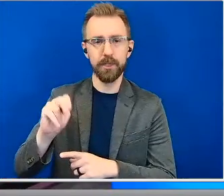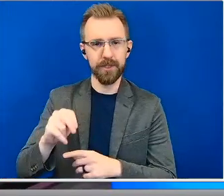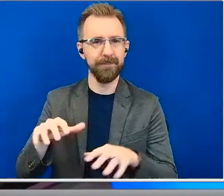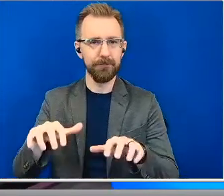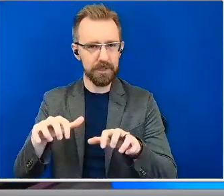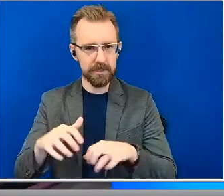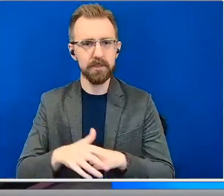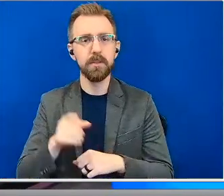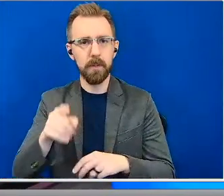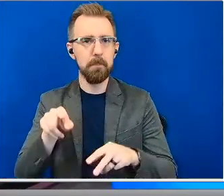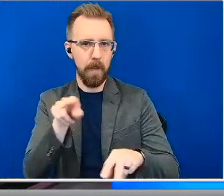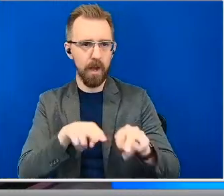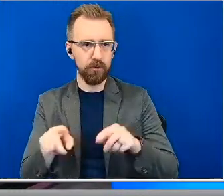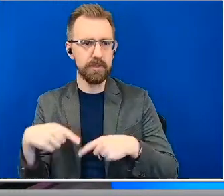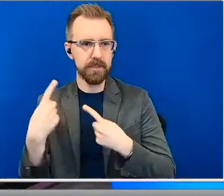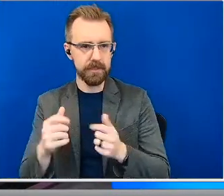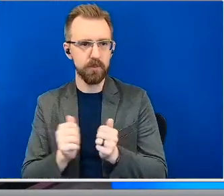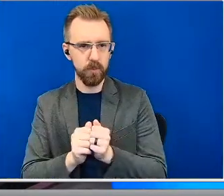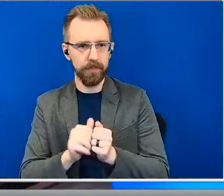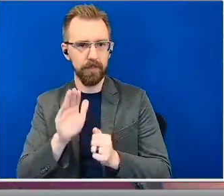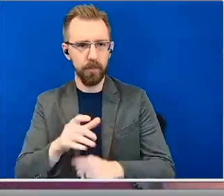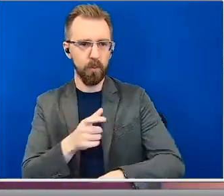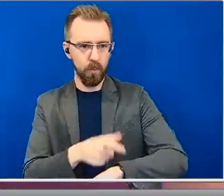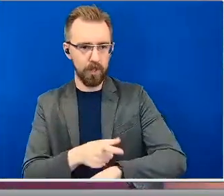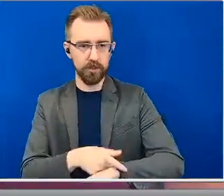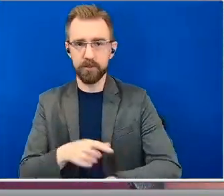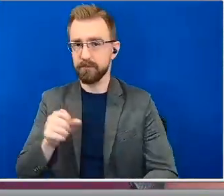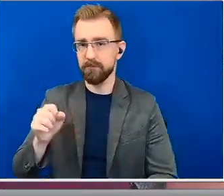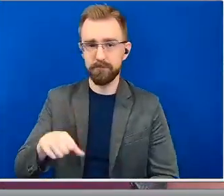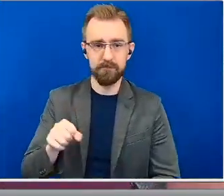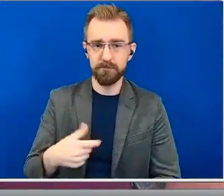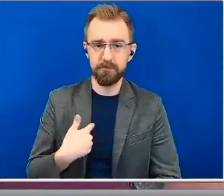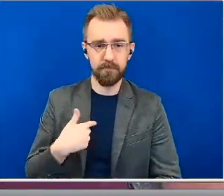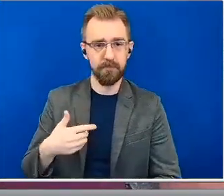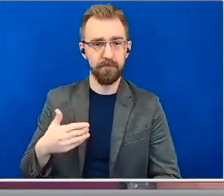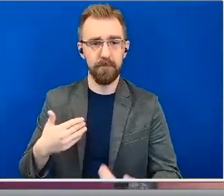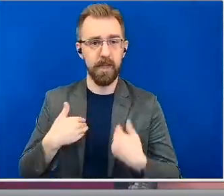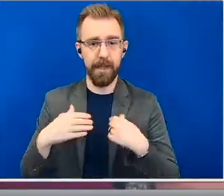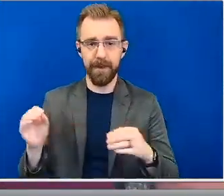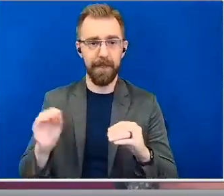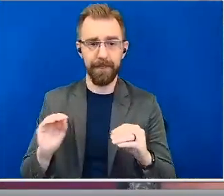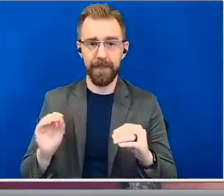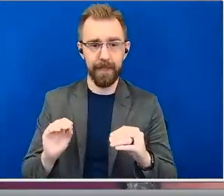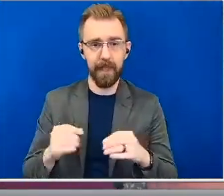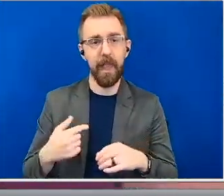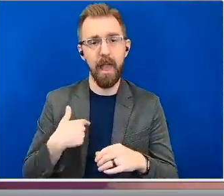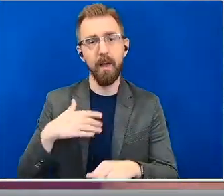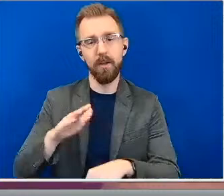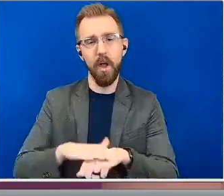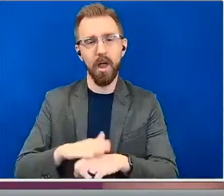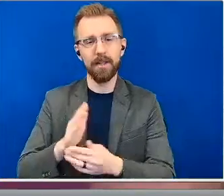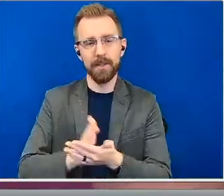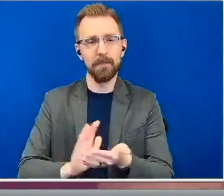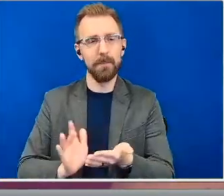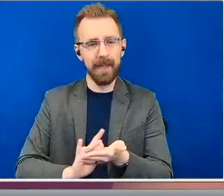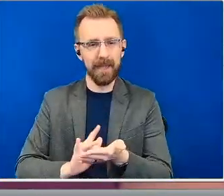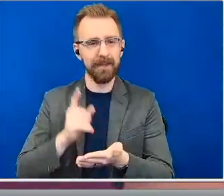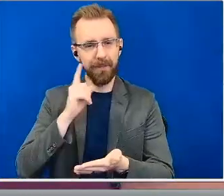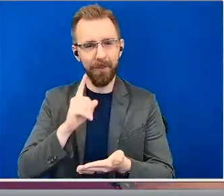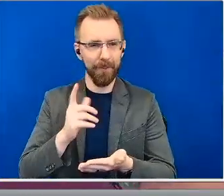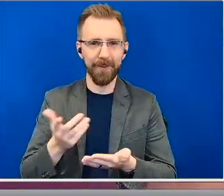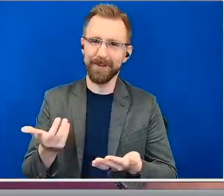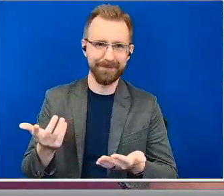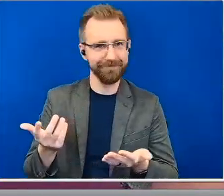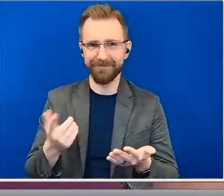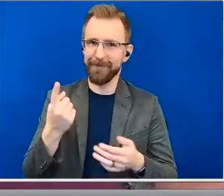since with your watches. Yeah, I haven't had anything. I was on some medications for about a year. I know. Knock on for I